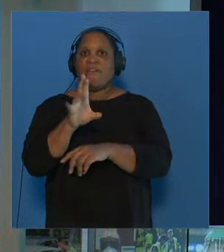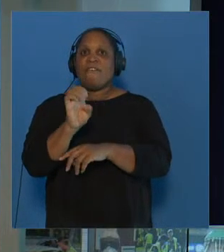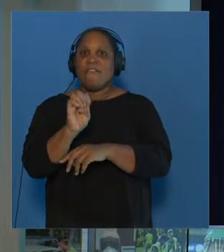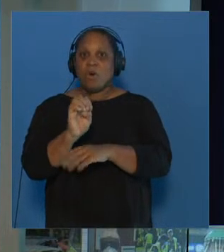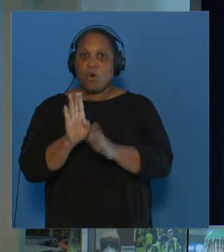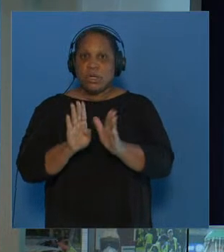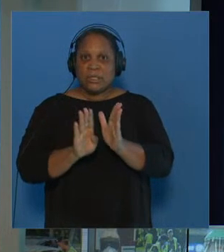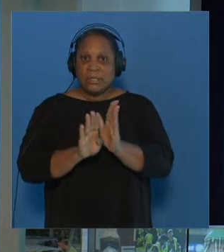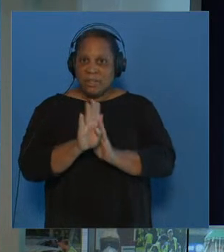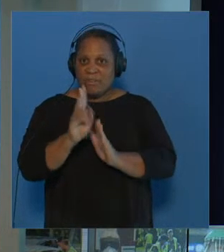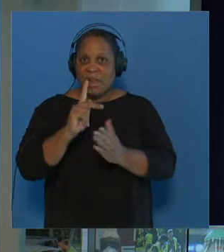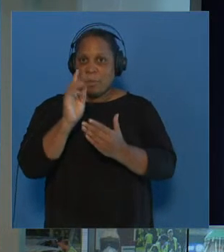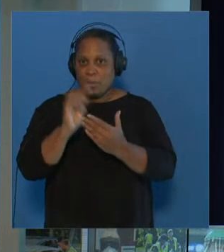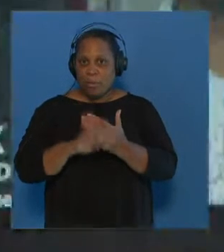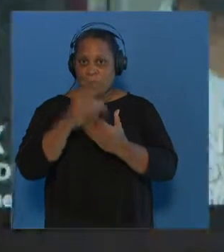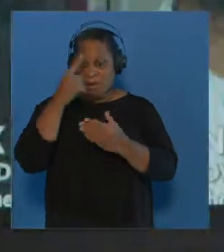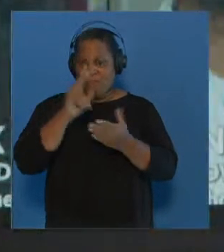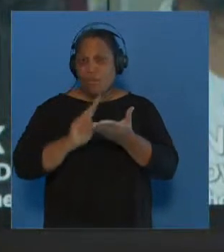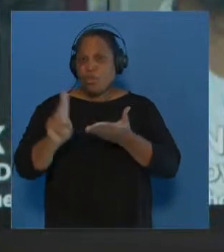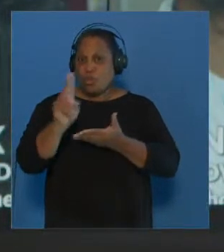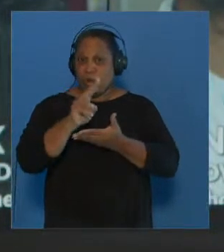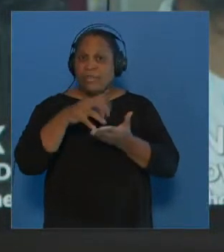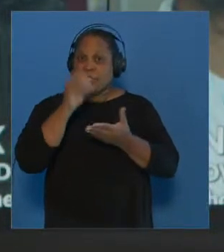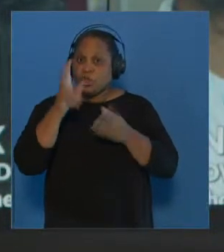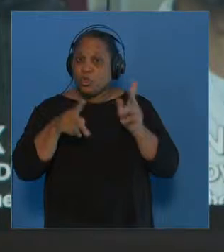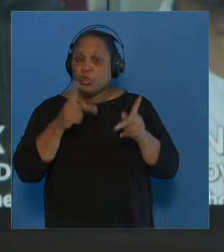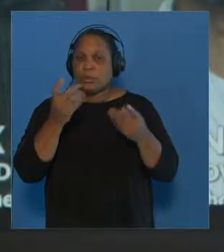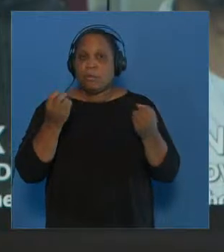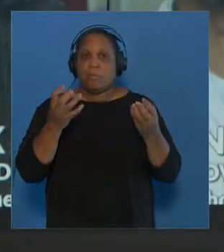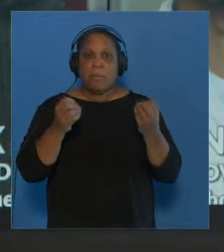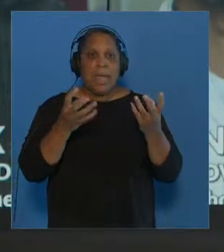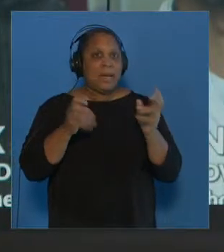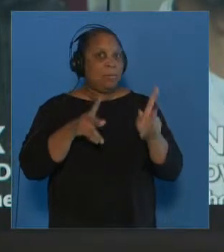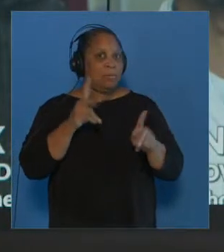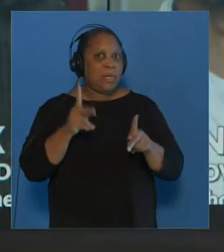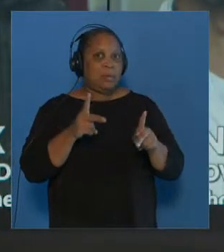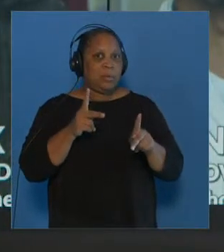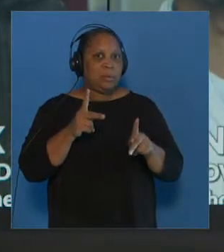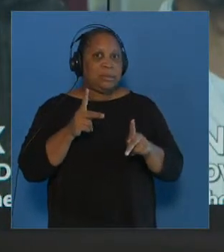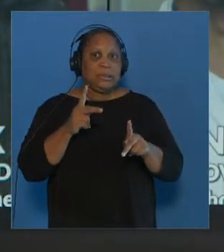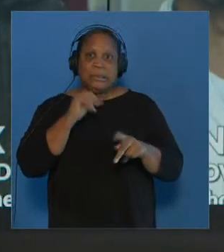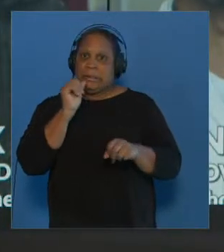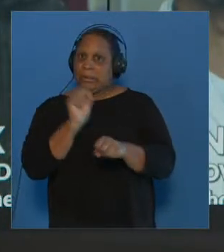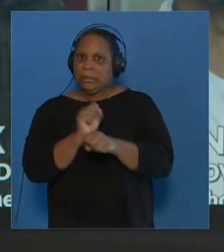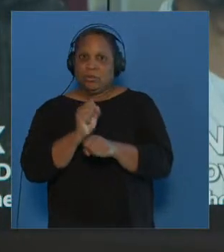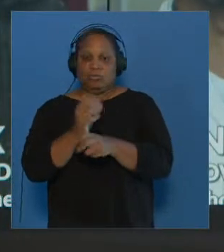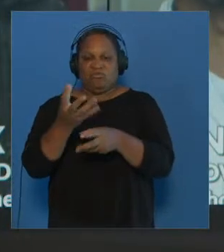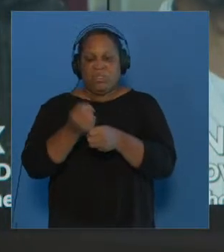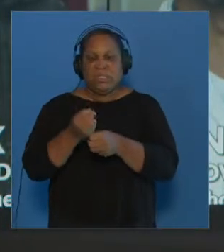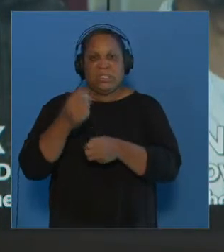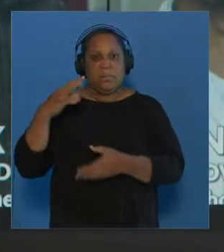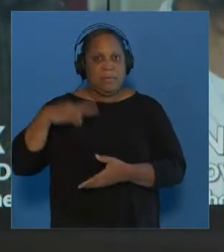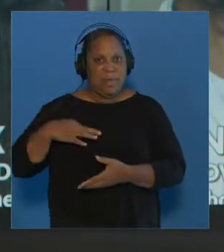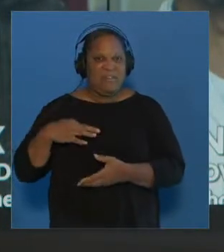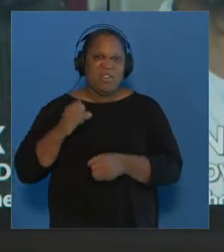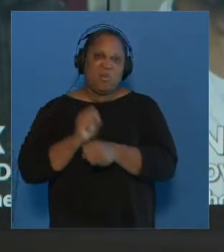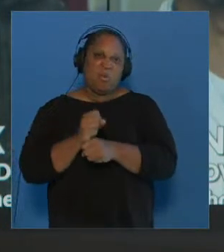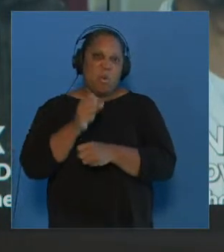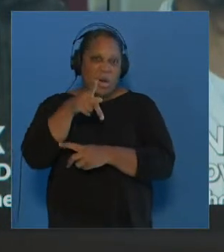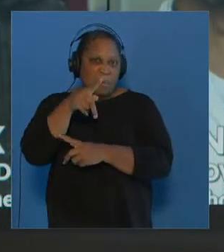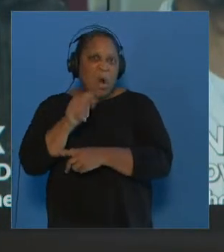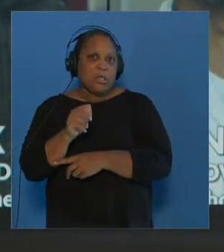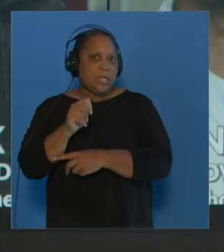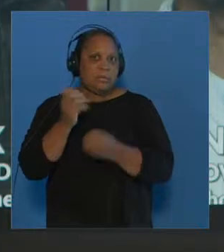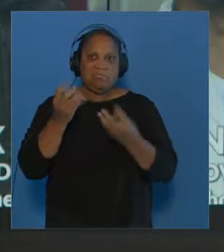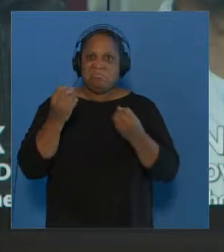program jobs for university students. So as many persons are either unemployed or receiving the benefit or working part-time, many Bermudians